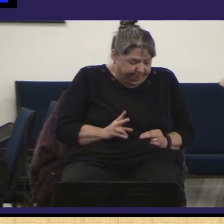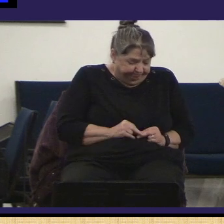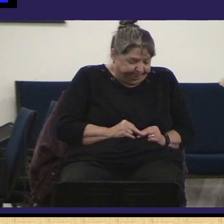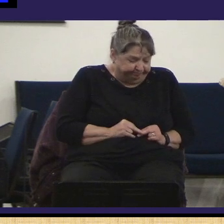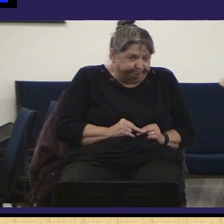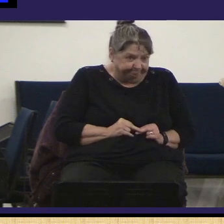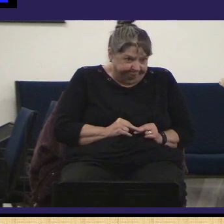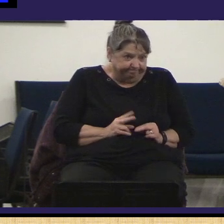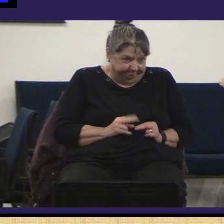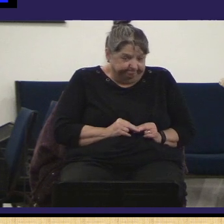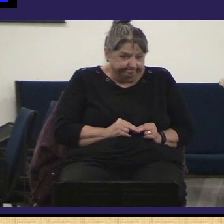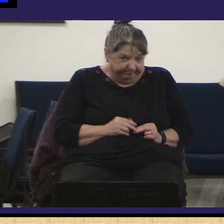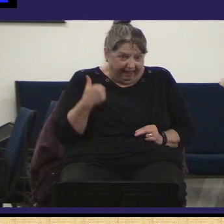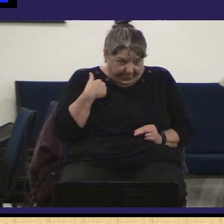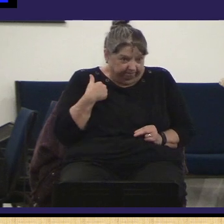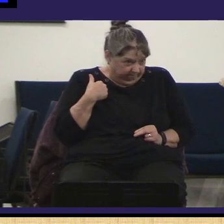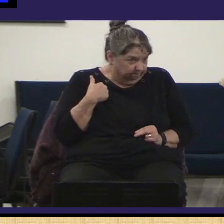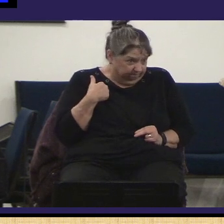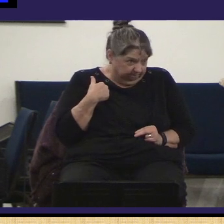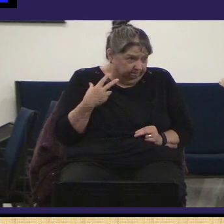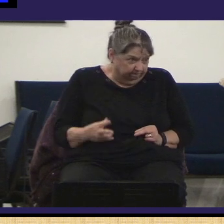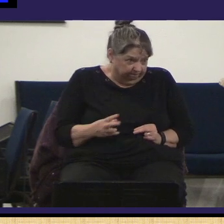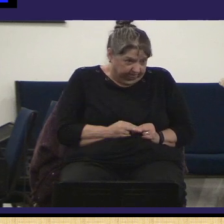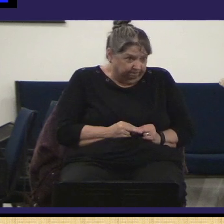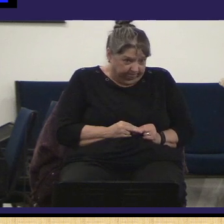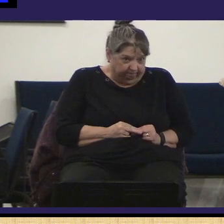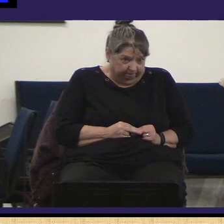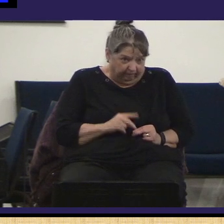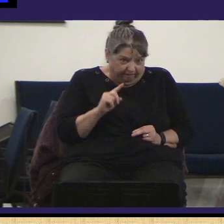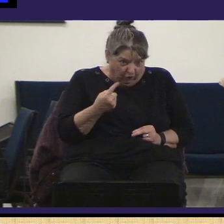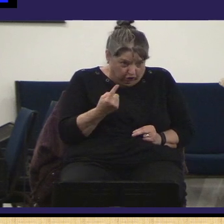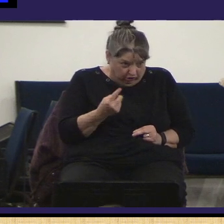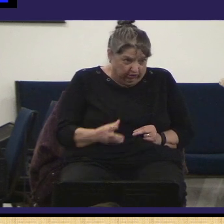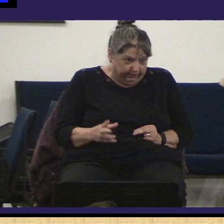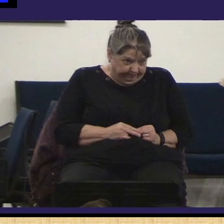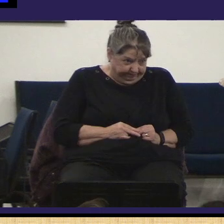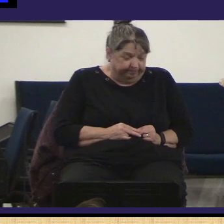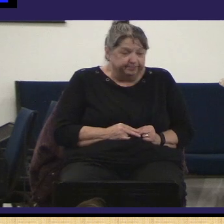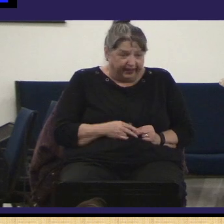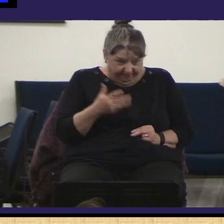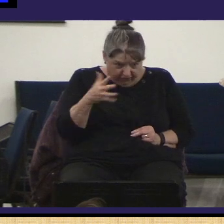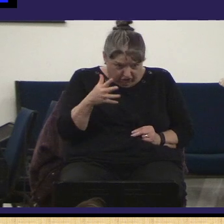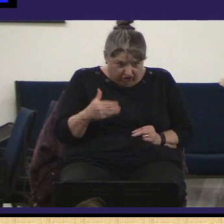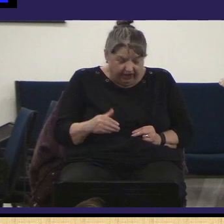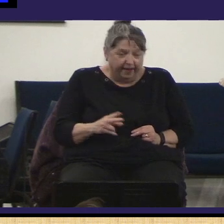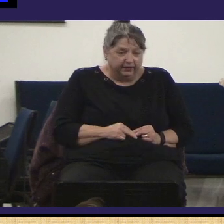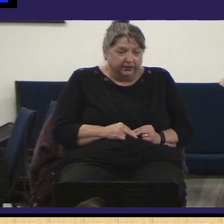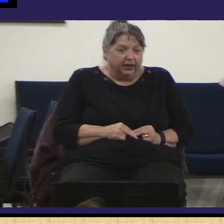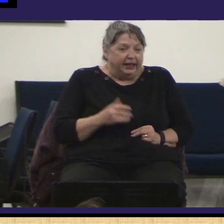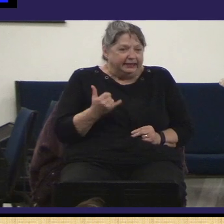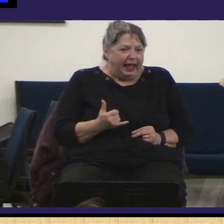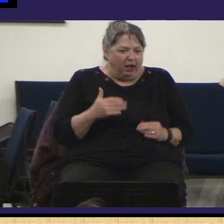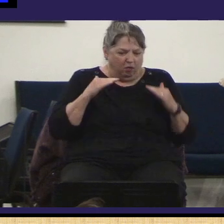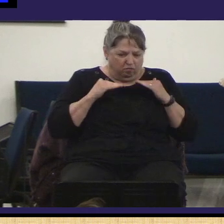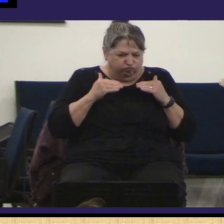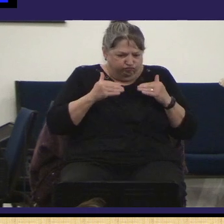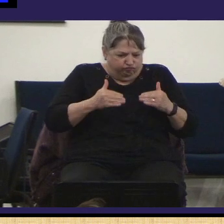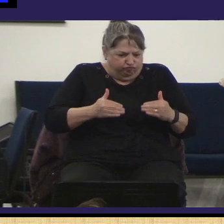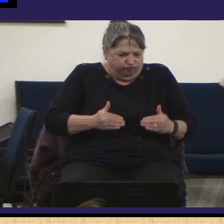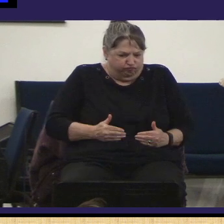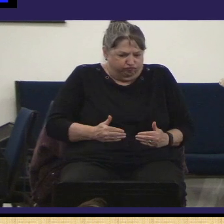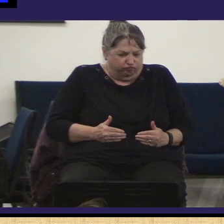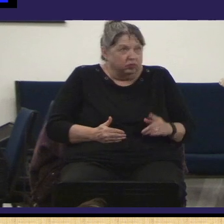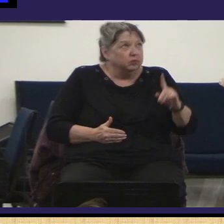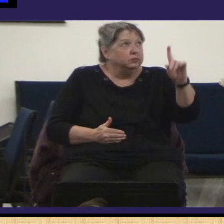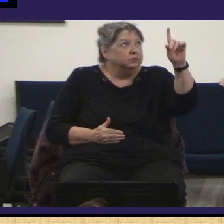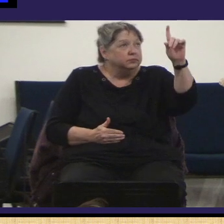have this belt, right? This belt of truth around your waist, and have this breastplate of righteousness. That's what